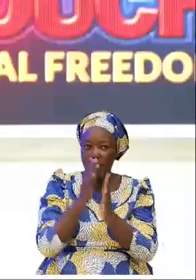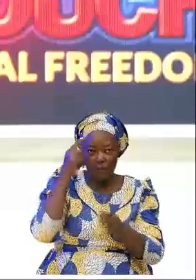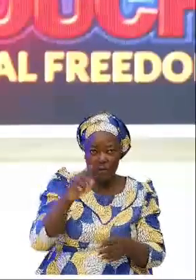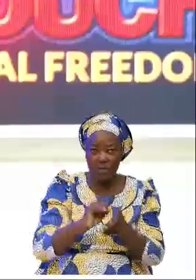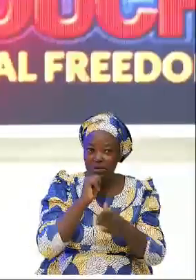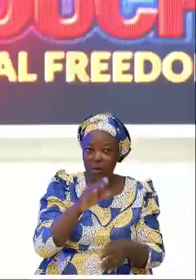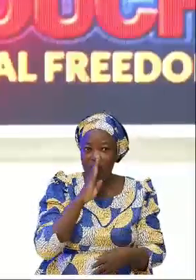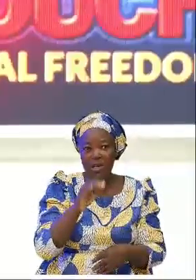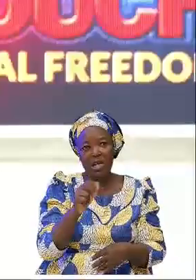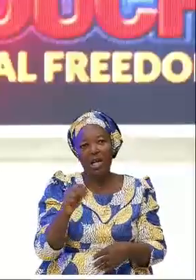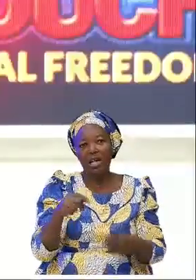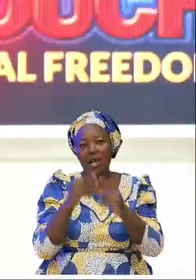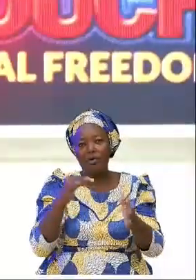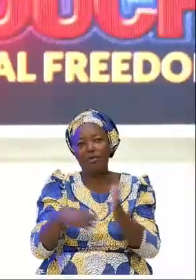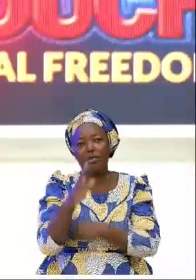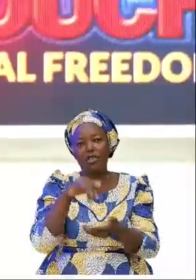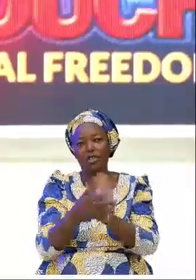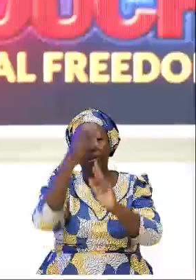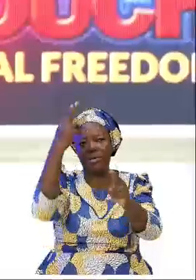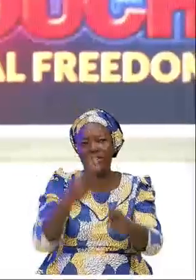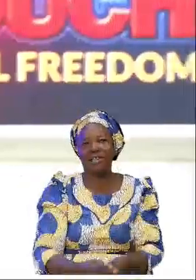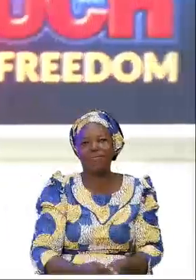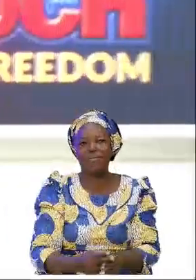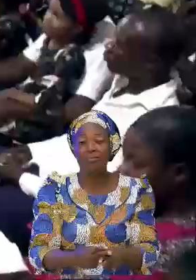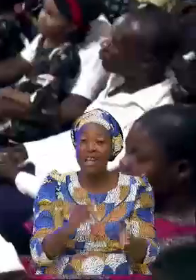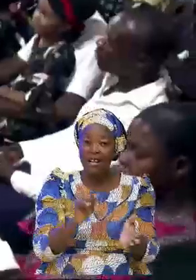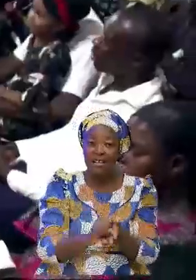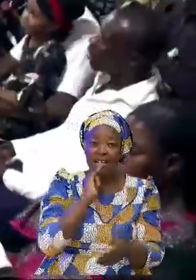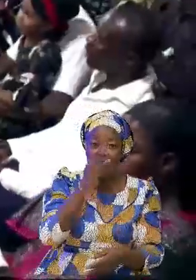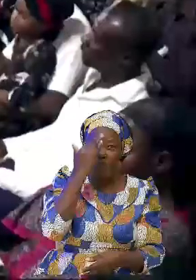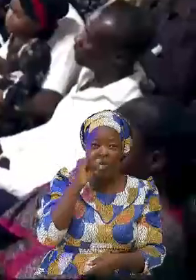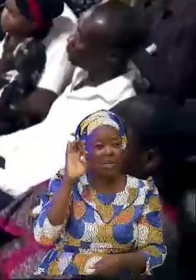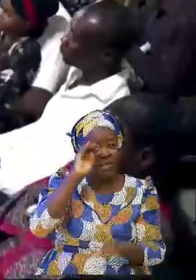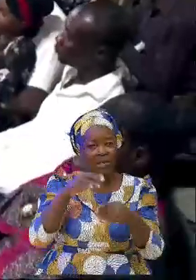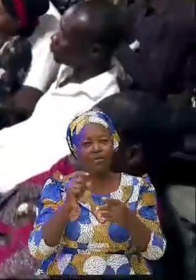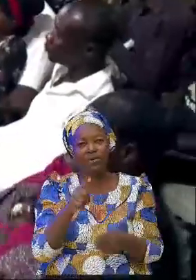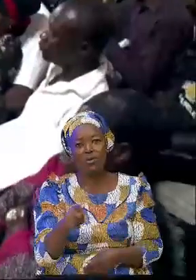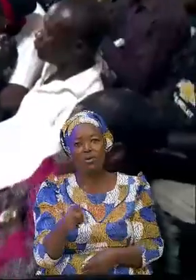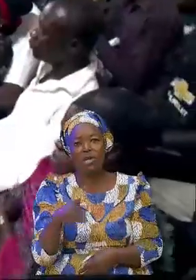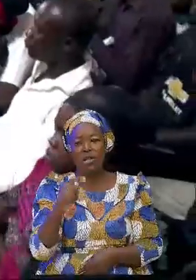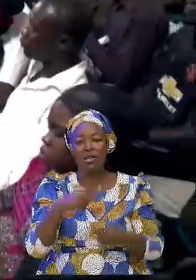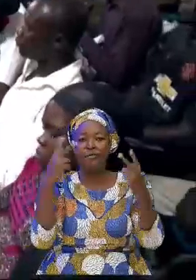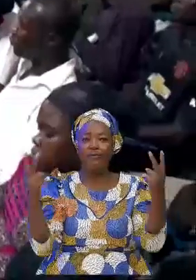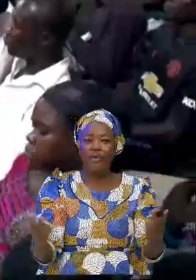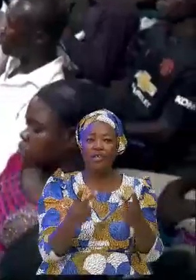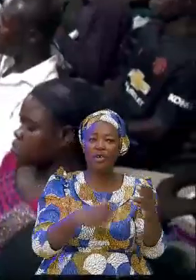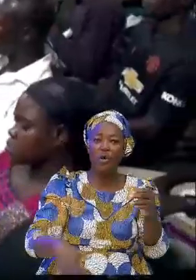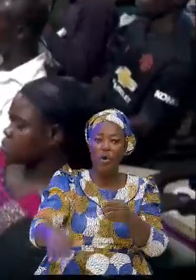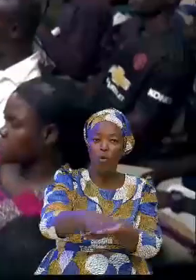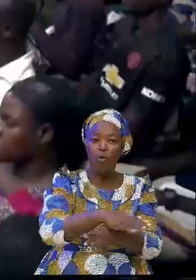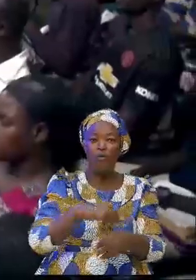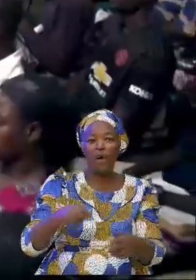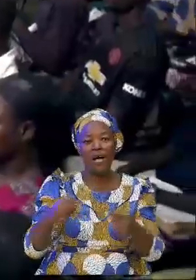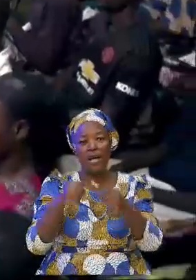enemy of God. I pray you'll not be an enemy of God. That's why he gives